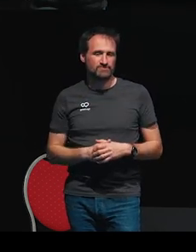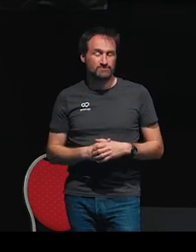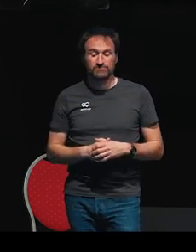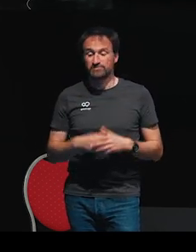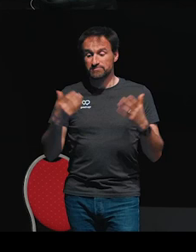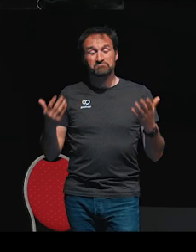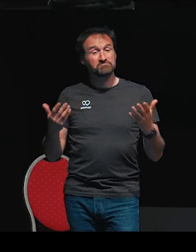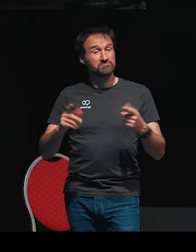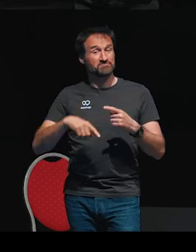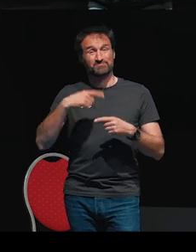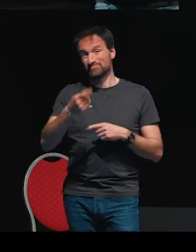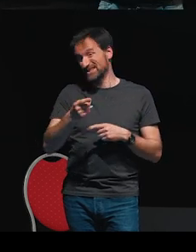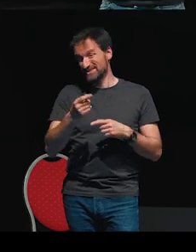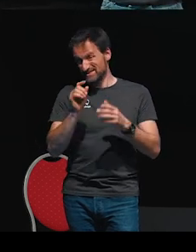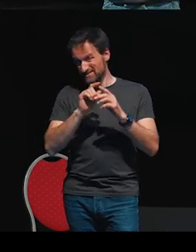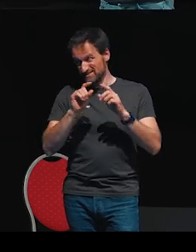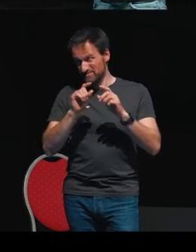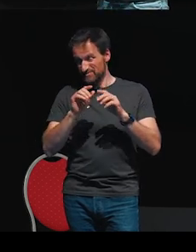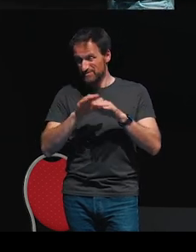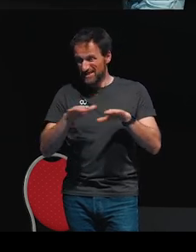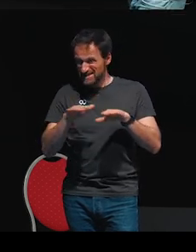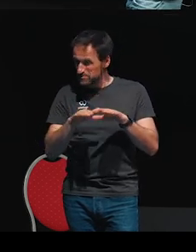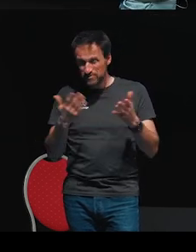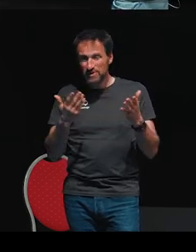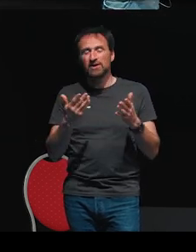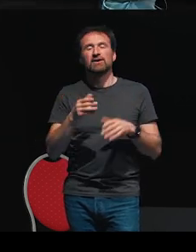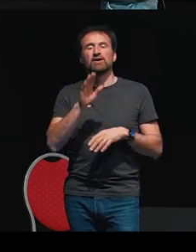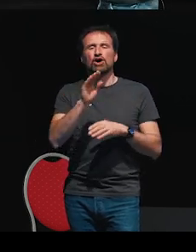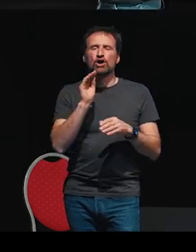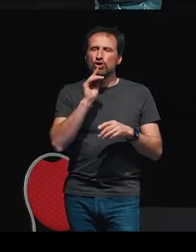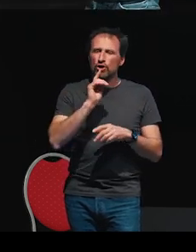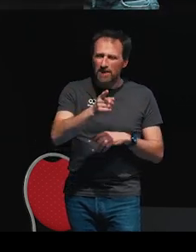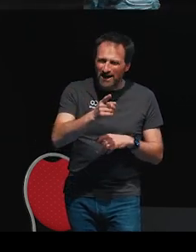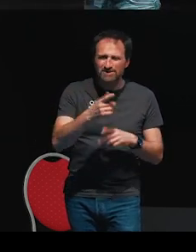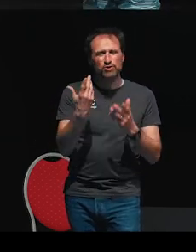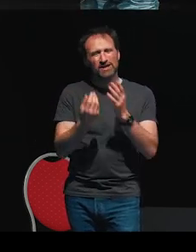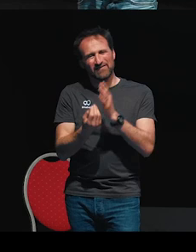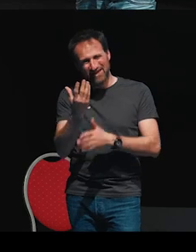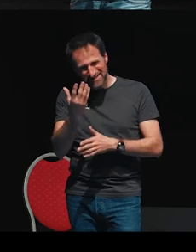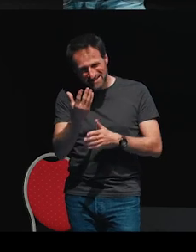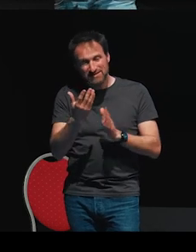The next one is provide your commands or events in a single stream.